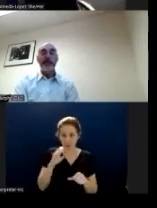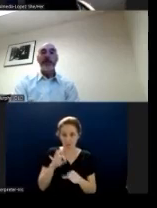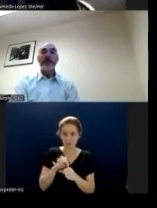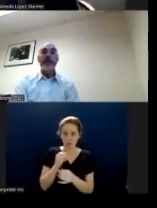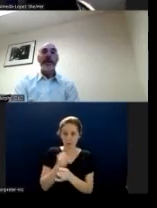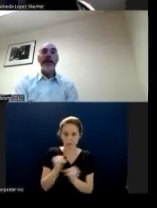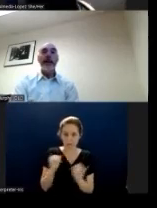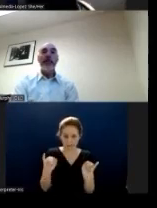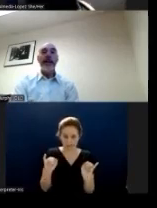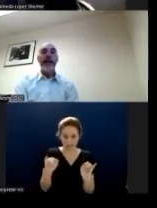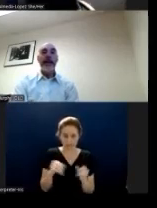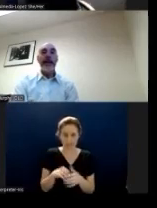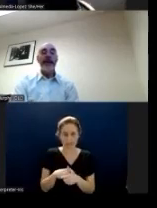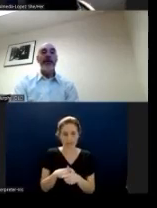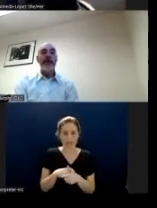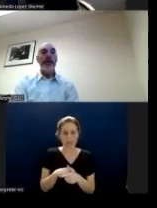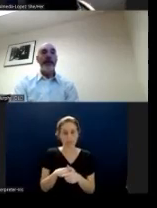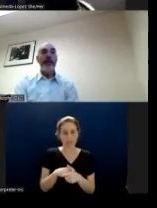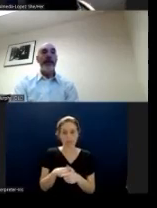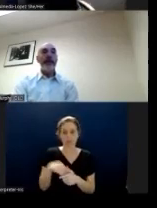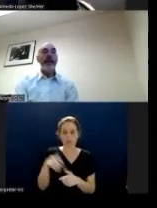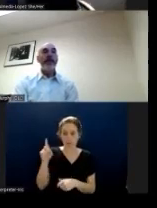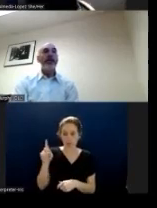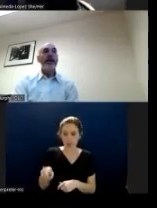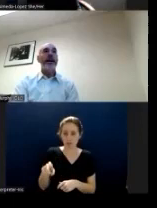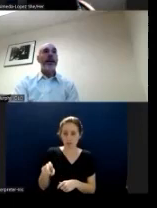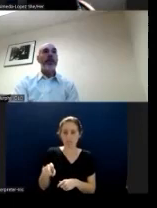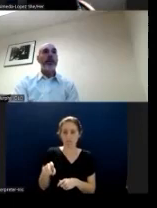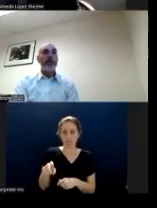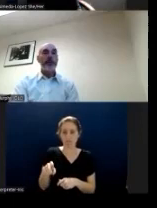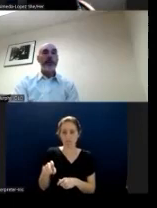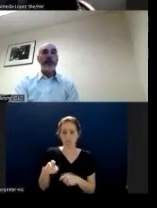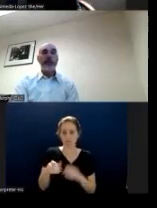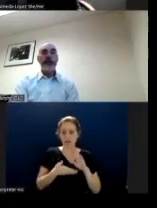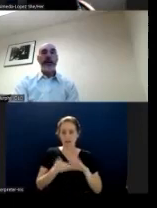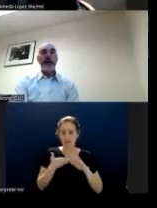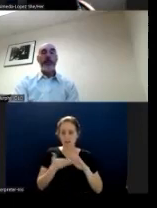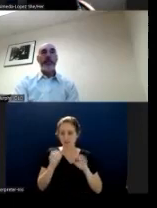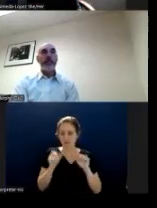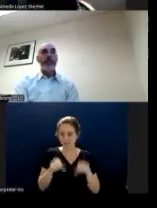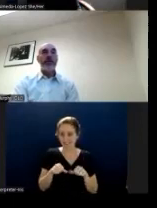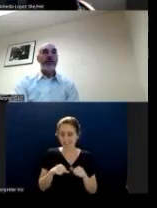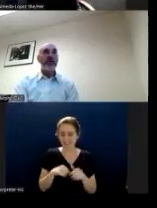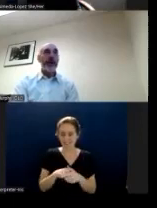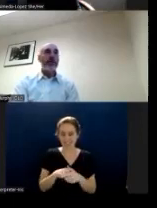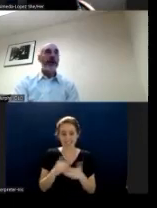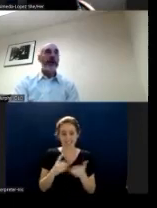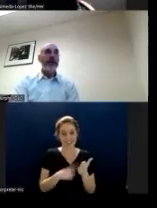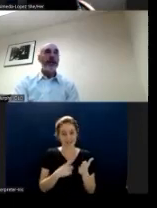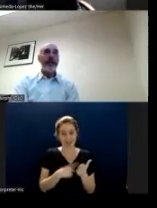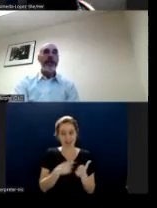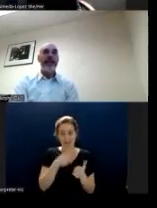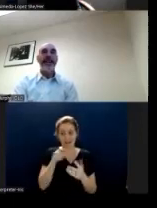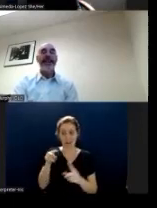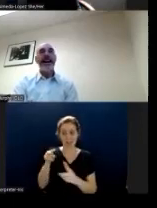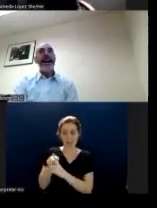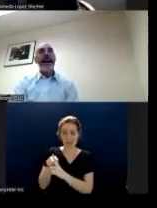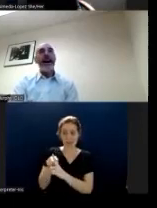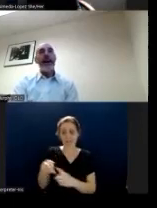independently, and that it should be operable. Sometimes it's just not plugged in.